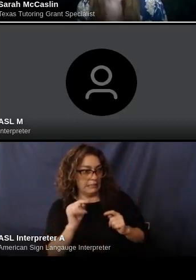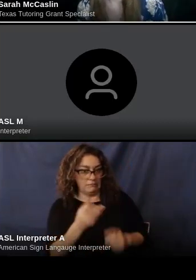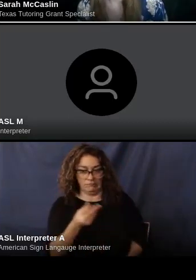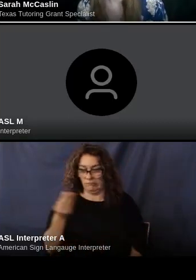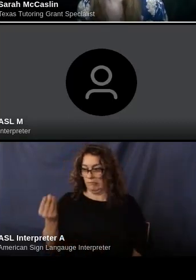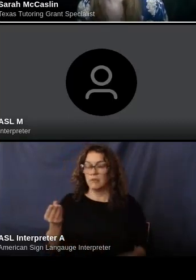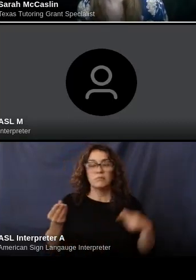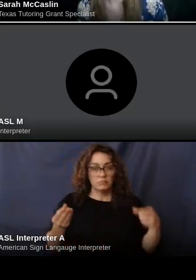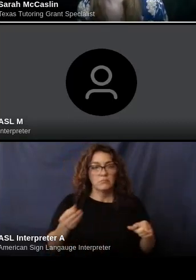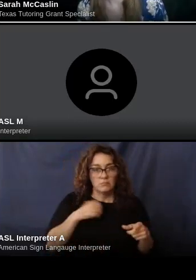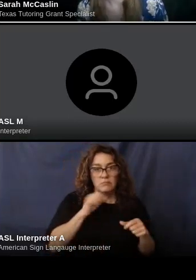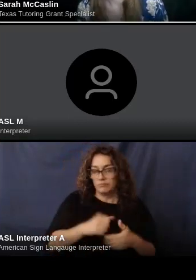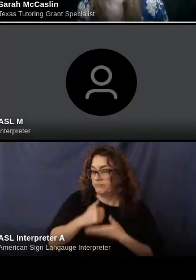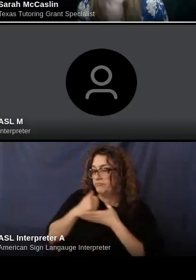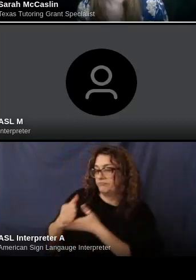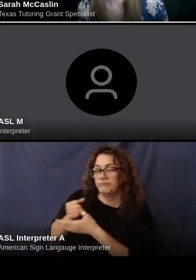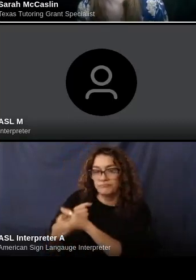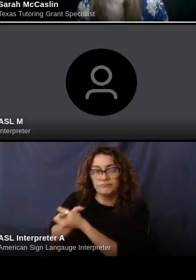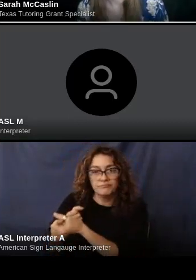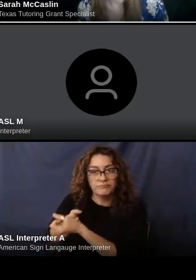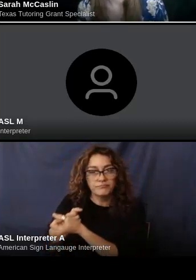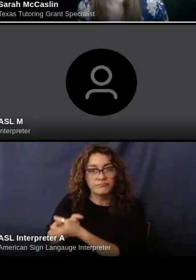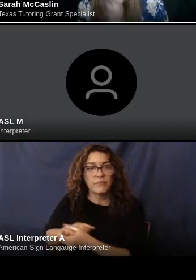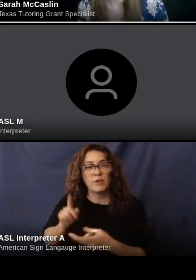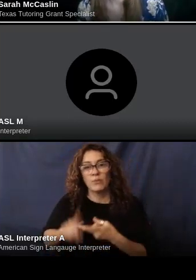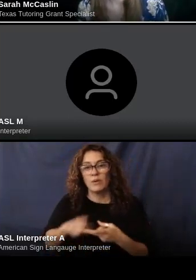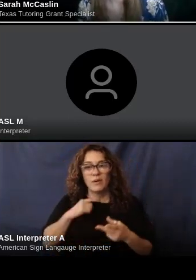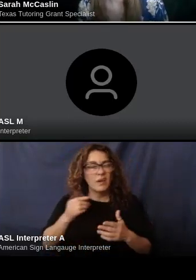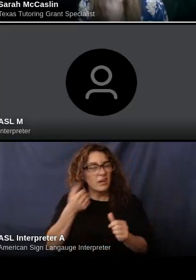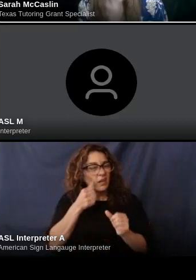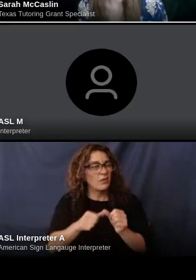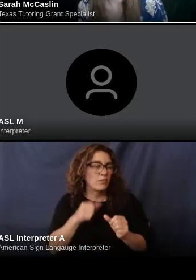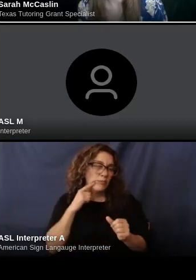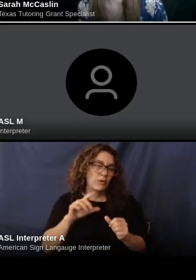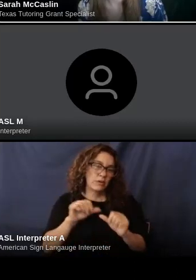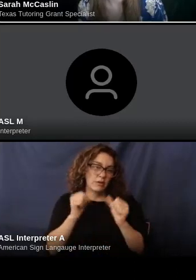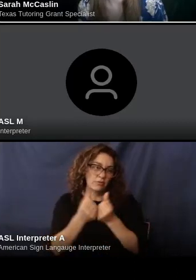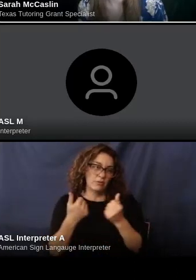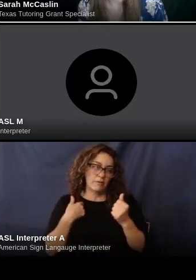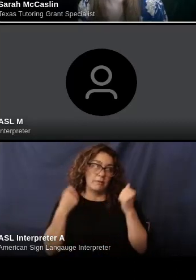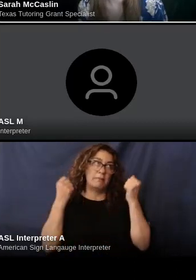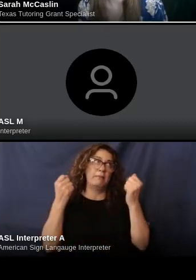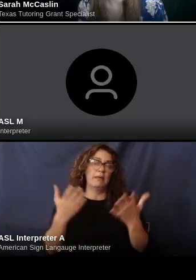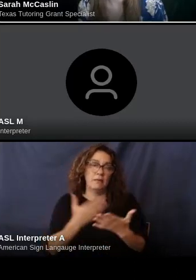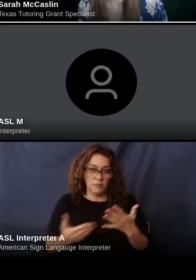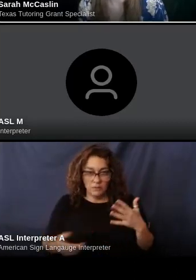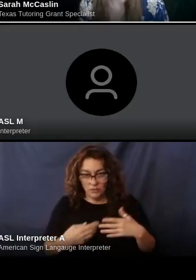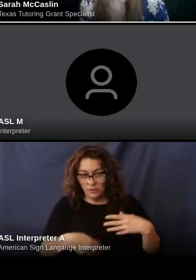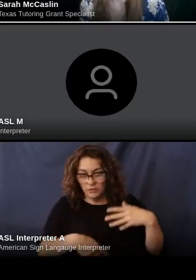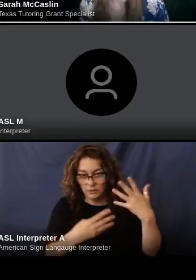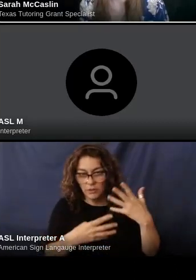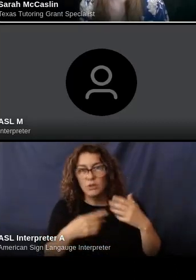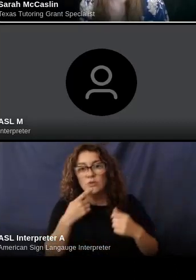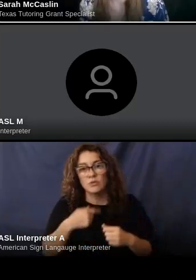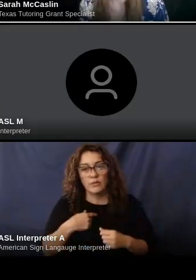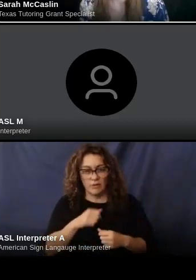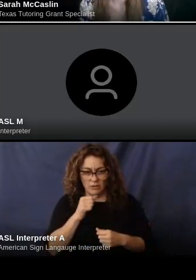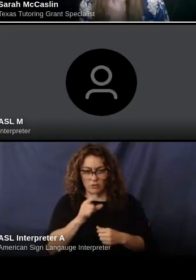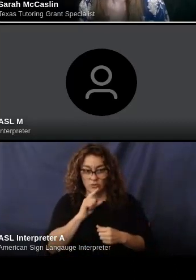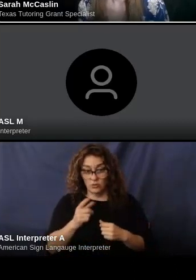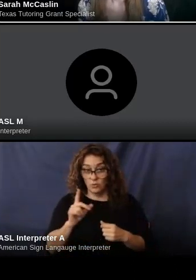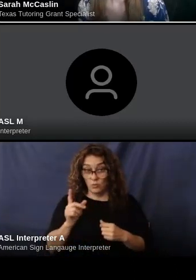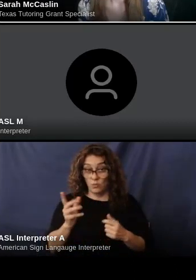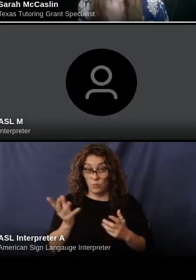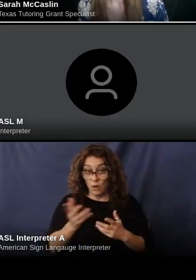other materials that are available through the agency, specifically those that are named in the Texas Tutoring Support